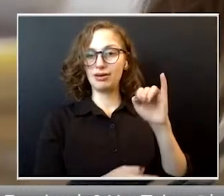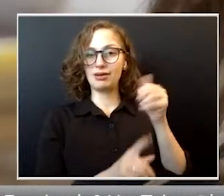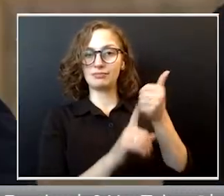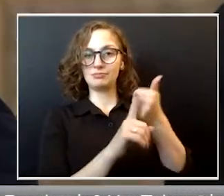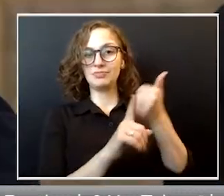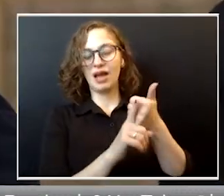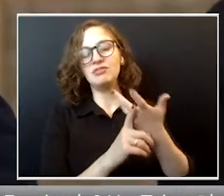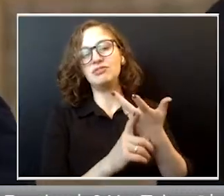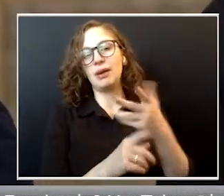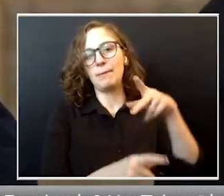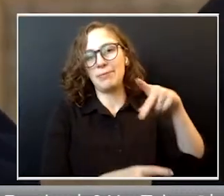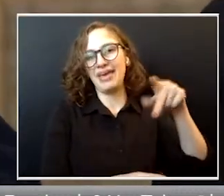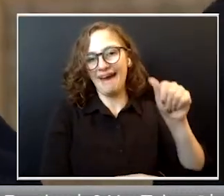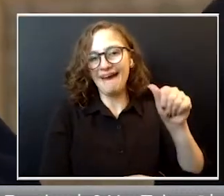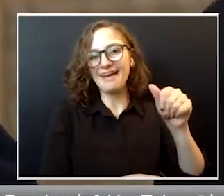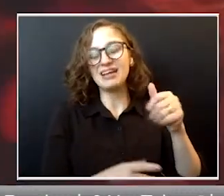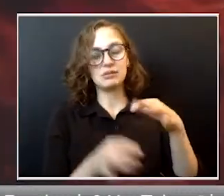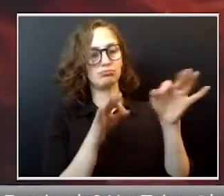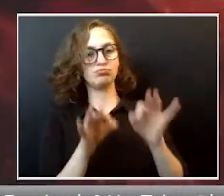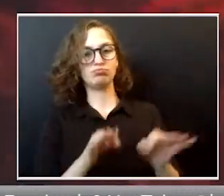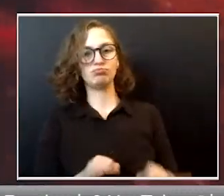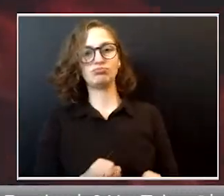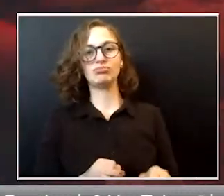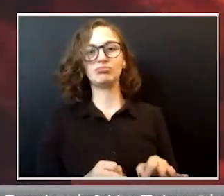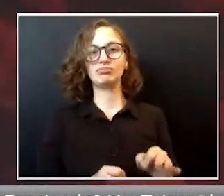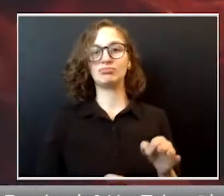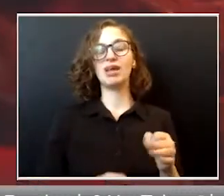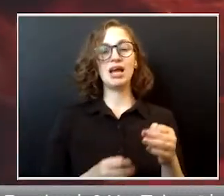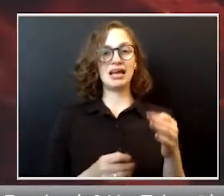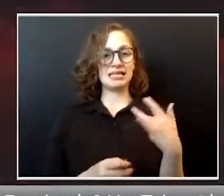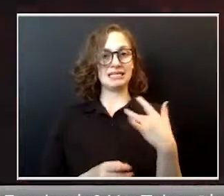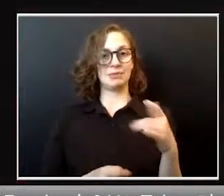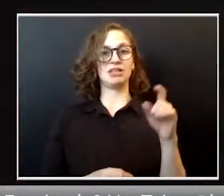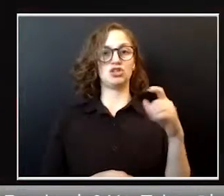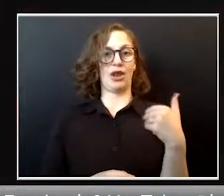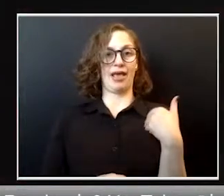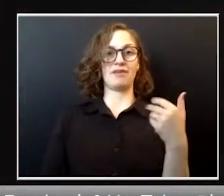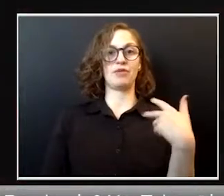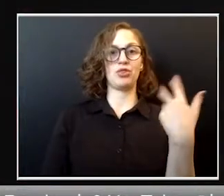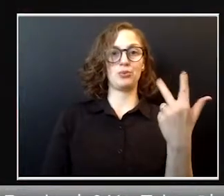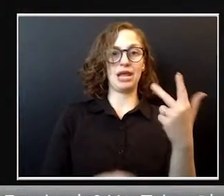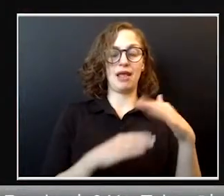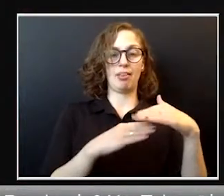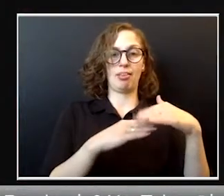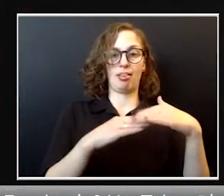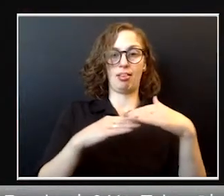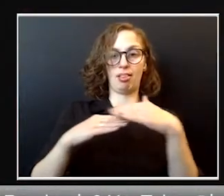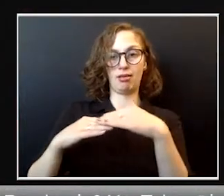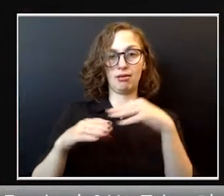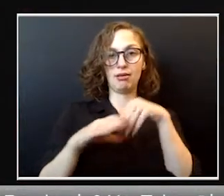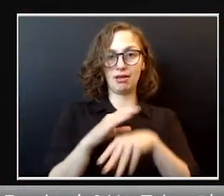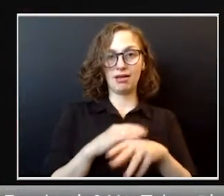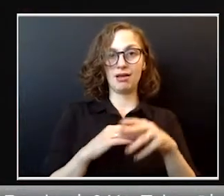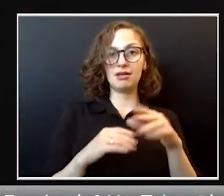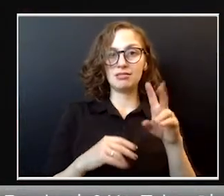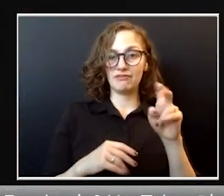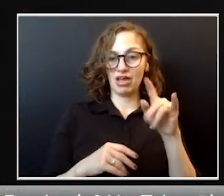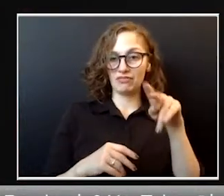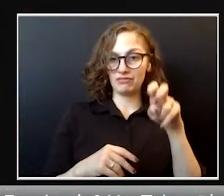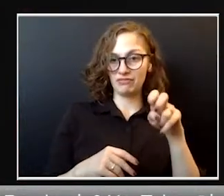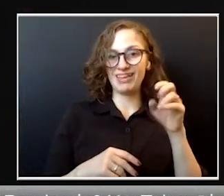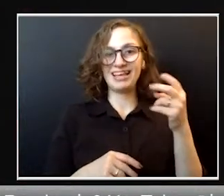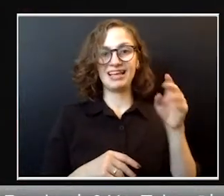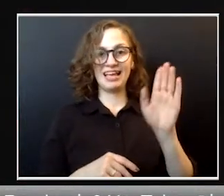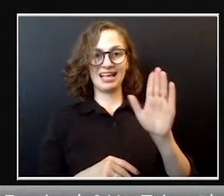has 2. Basically, the blood's not flowing through the valve as it should, and as a result of that, his aorta, which is where the blood leaves out